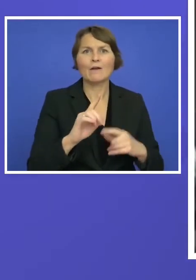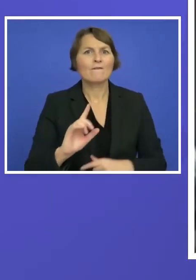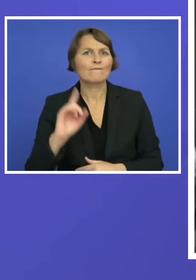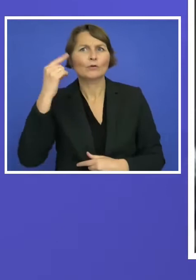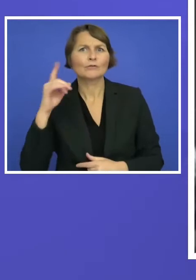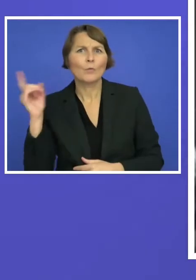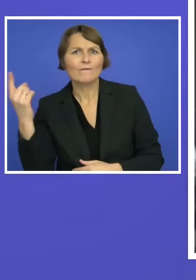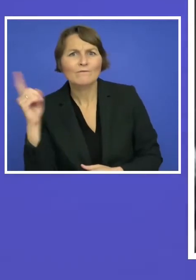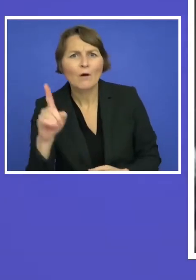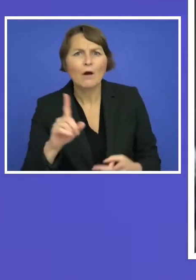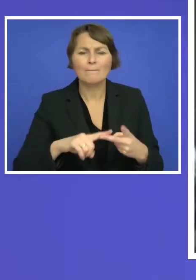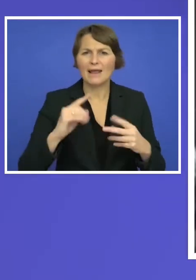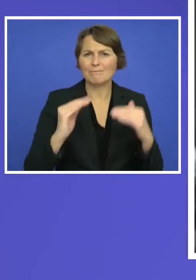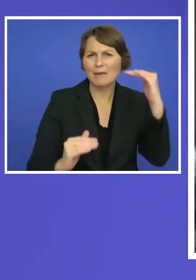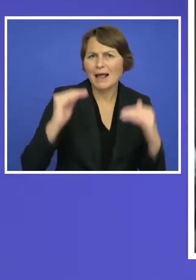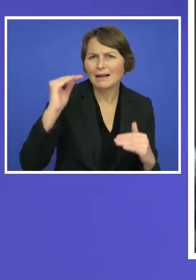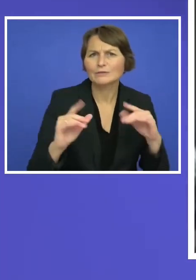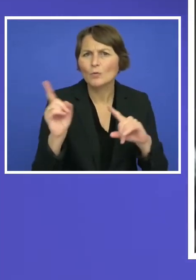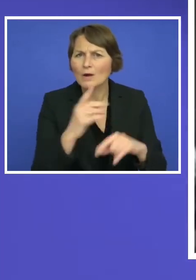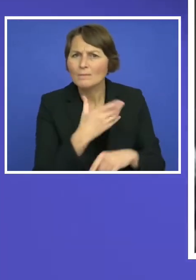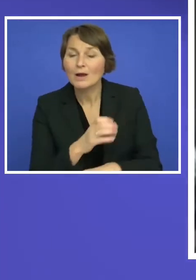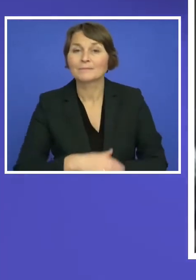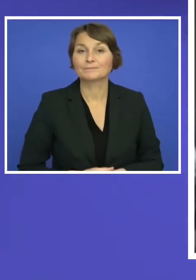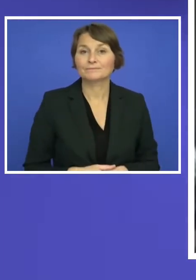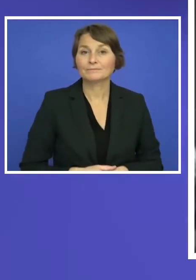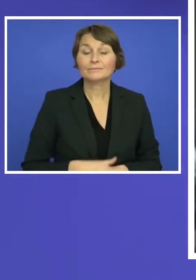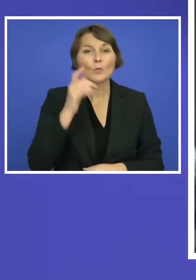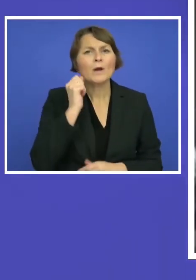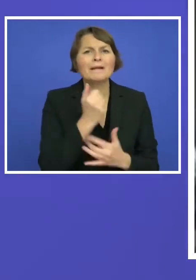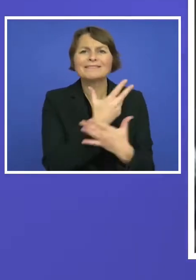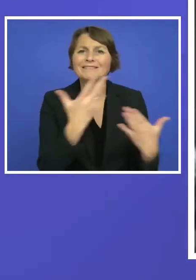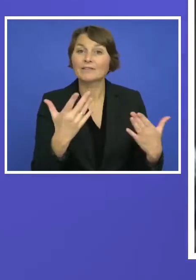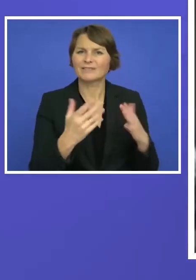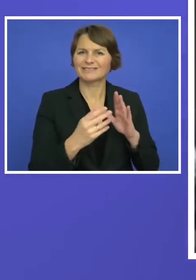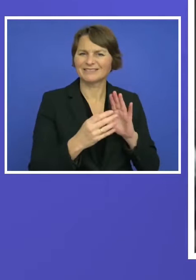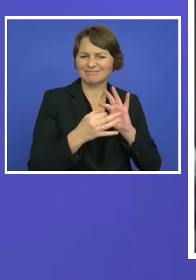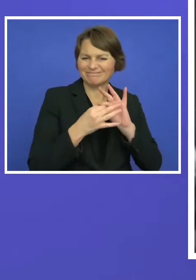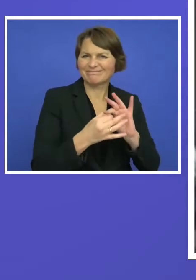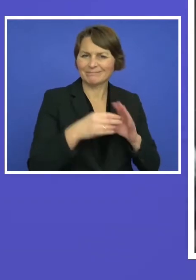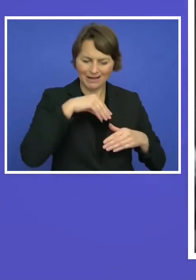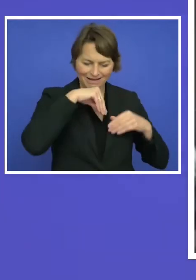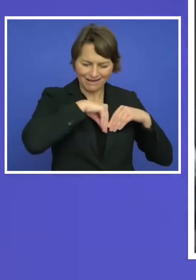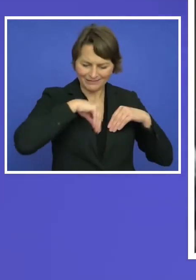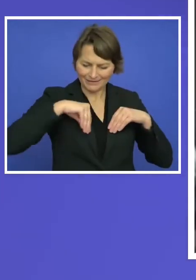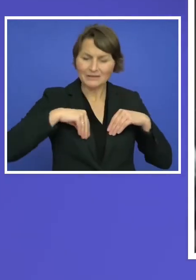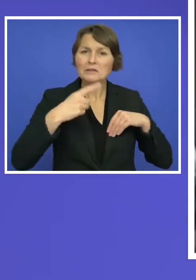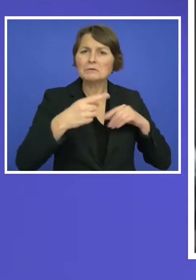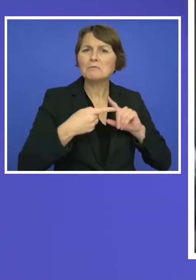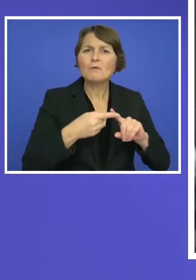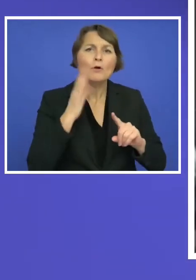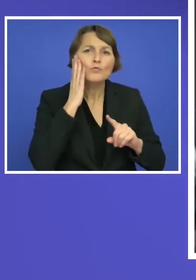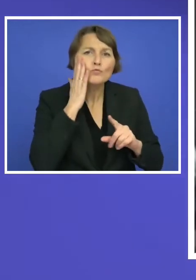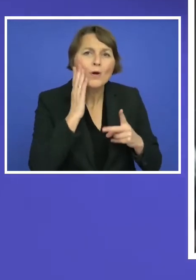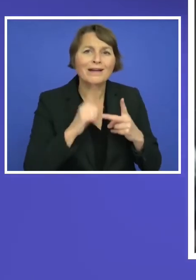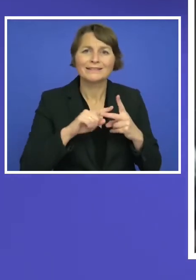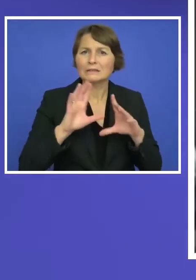women's disadvantages are multiplied by other identities such as race, class, socioeconomic status,